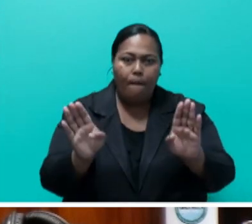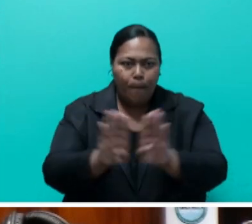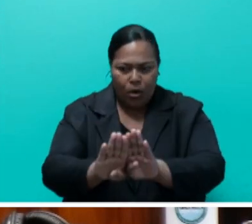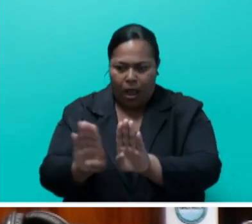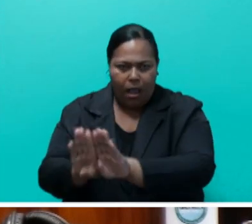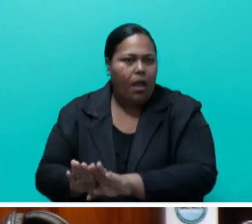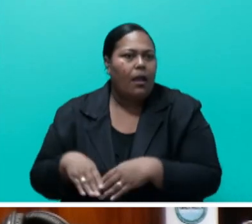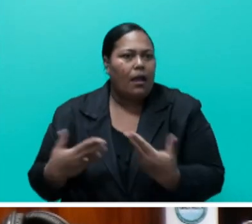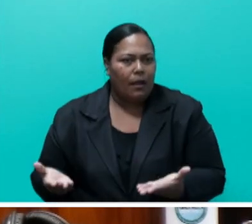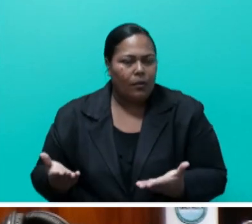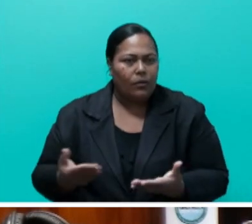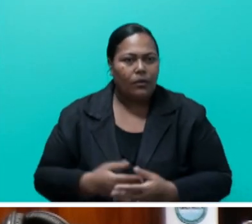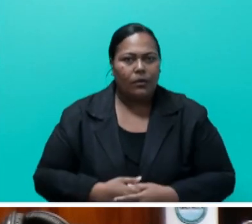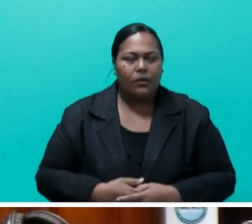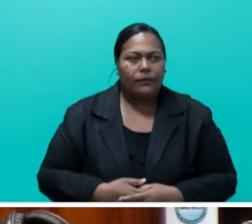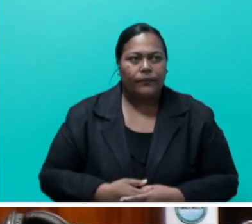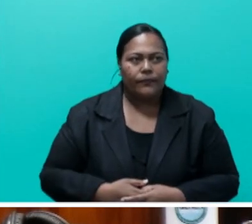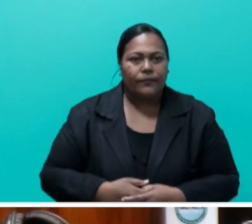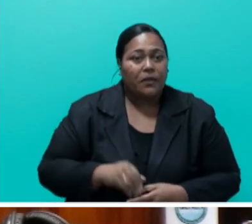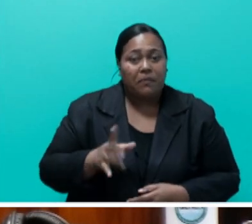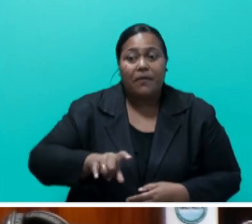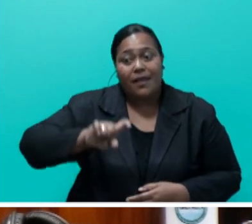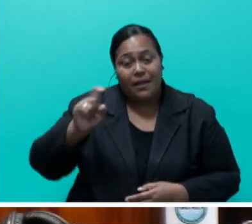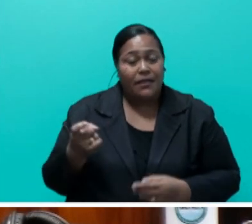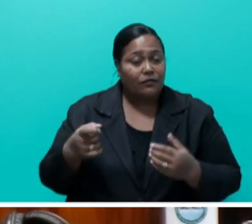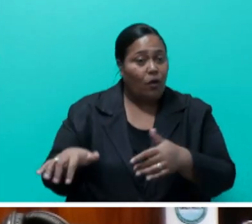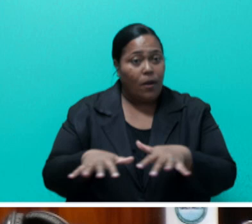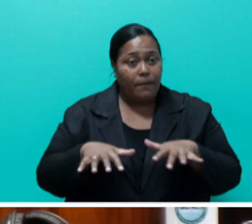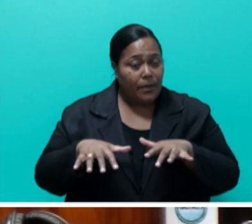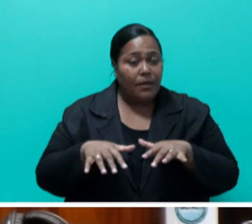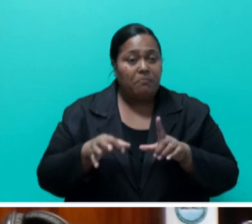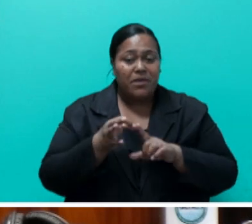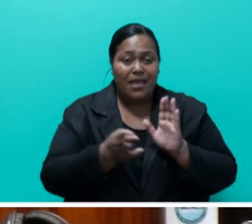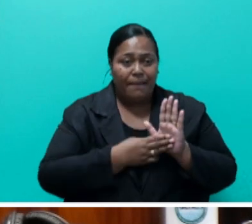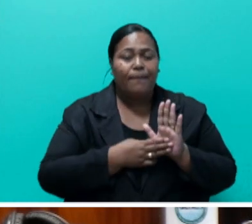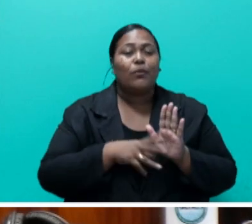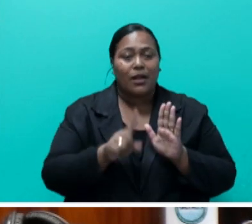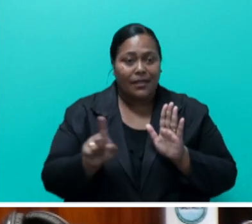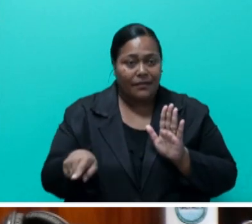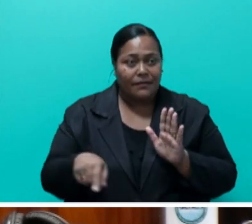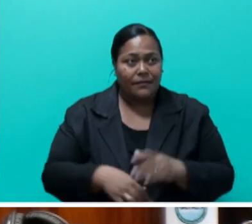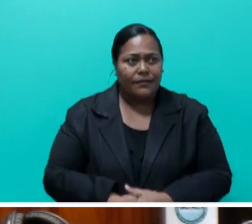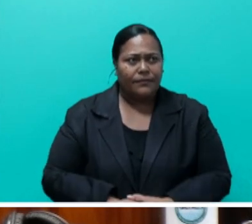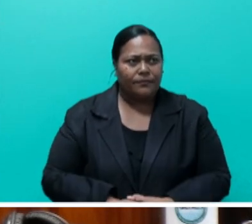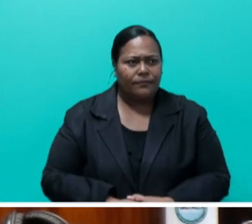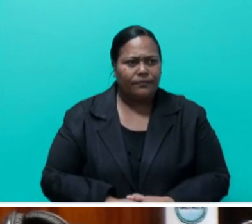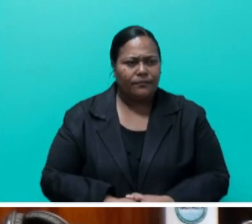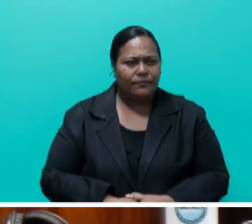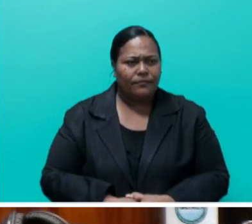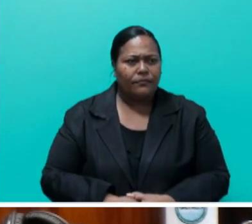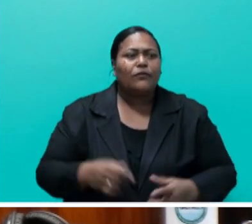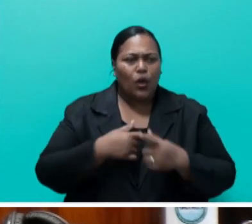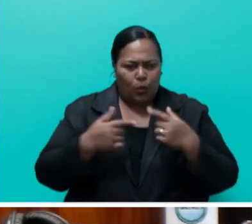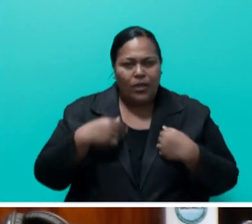And perhaps in the next forum, the Honourable Prime Minister is going to attend, where we can bring up this issue